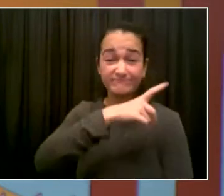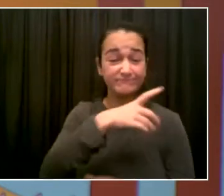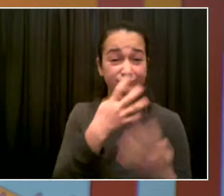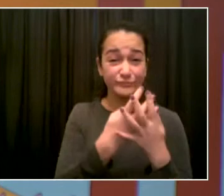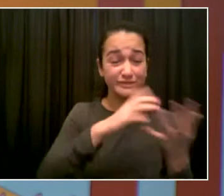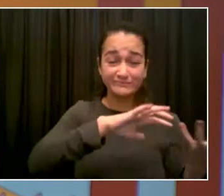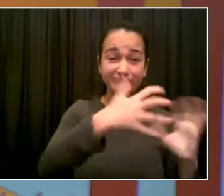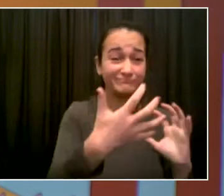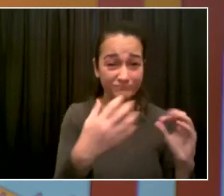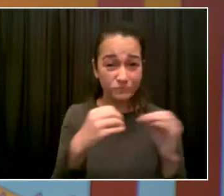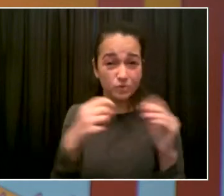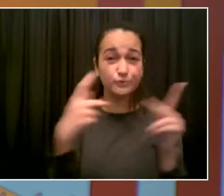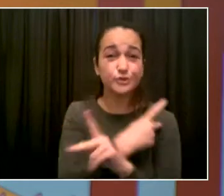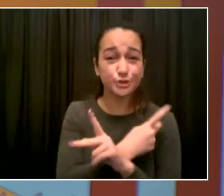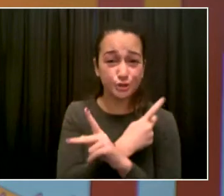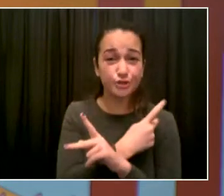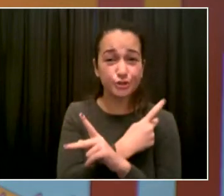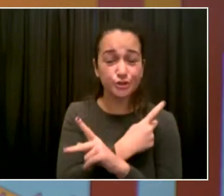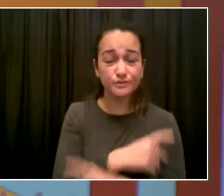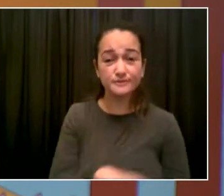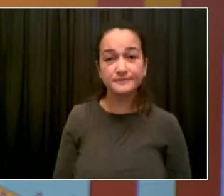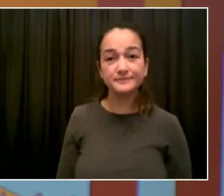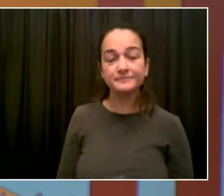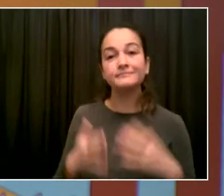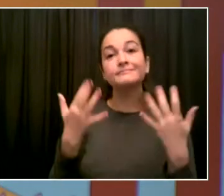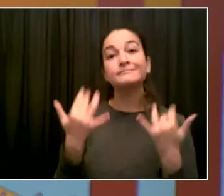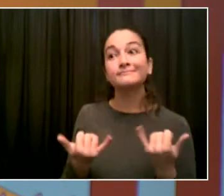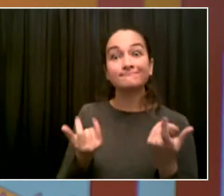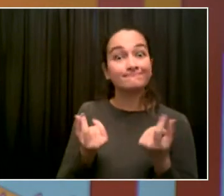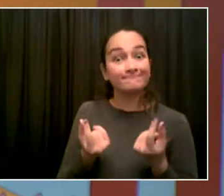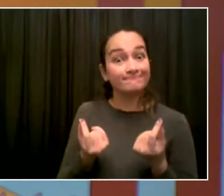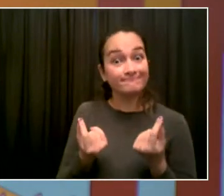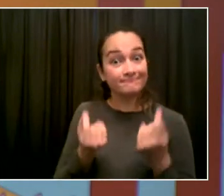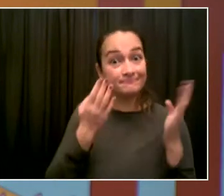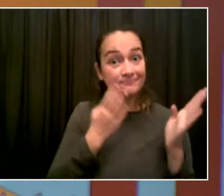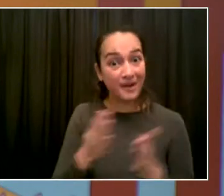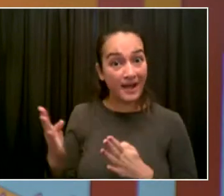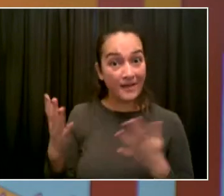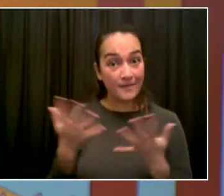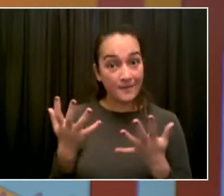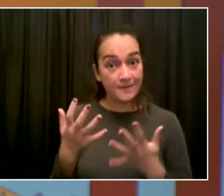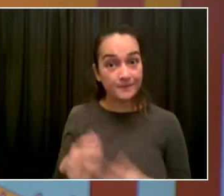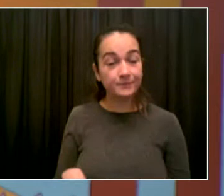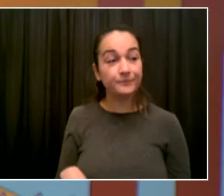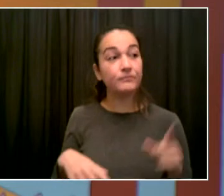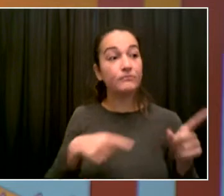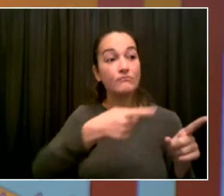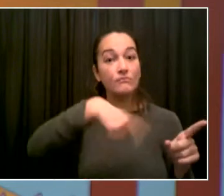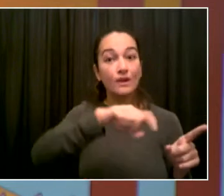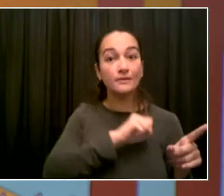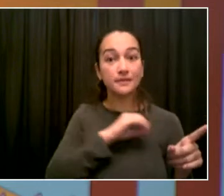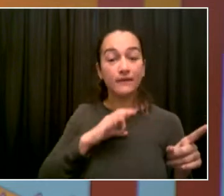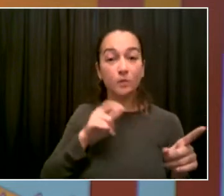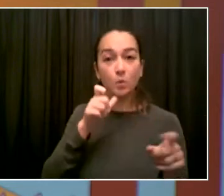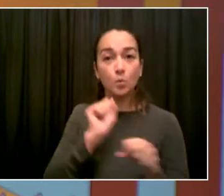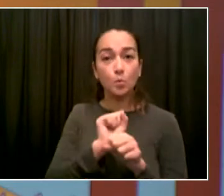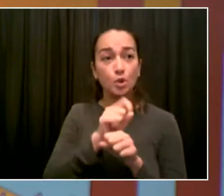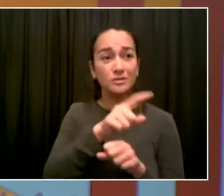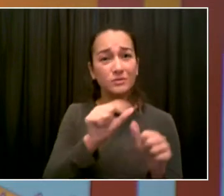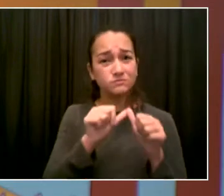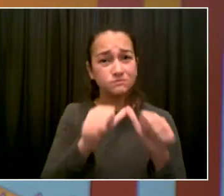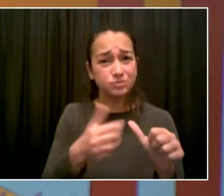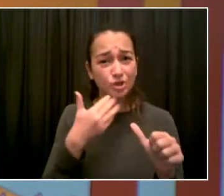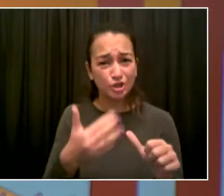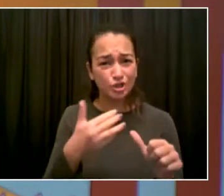combination of bringing in additional support for the vast majority of officers who are doing the right thing. We're providing a variety of ways